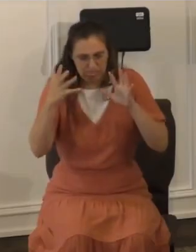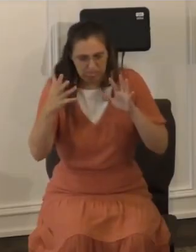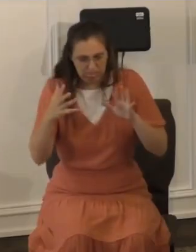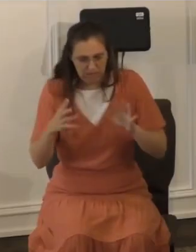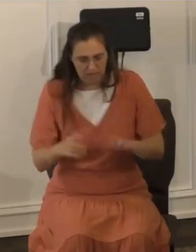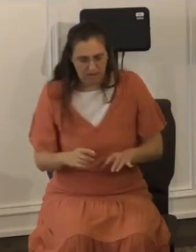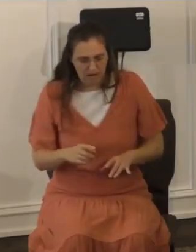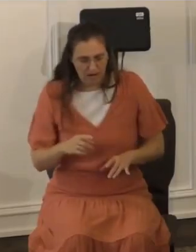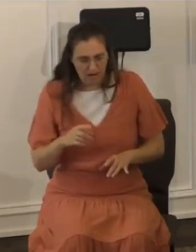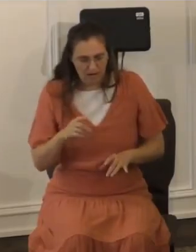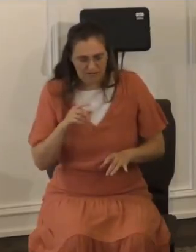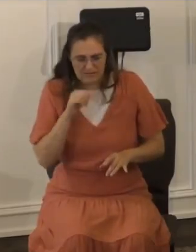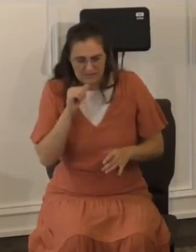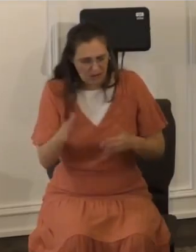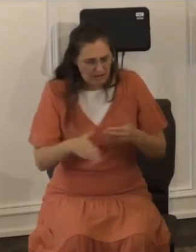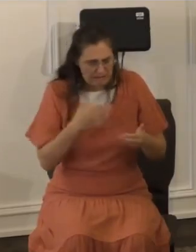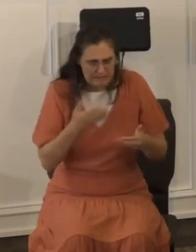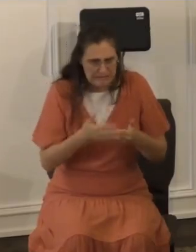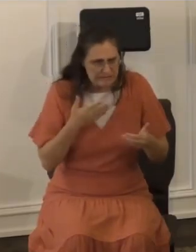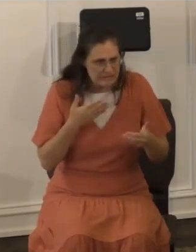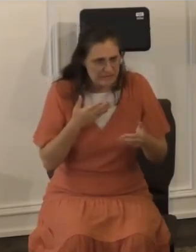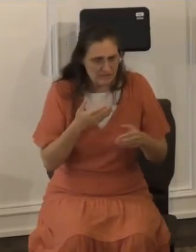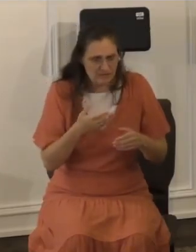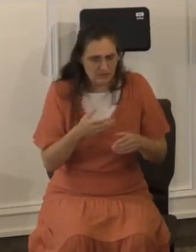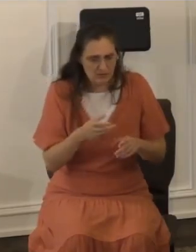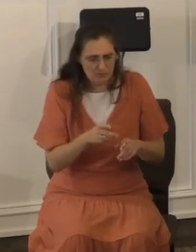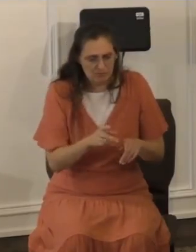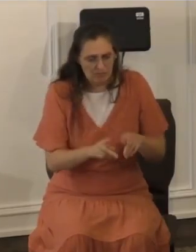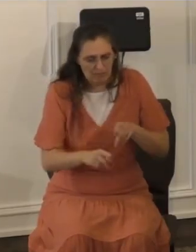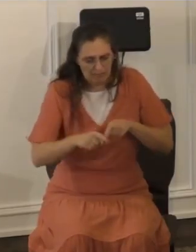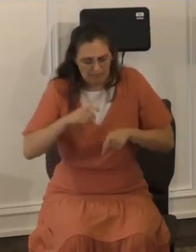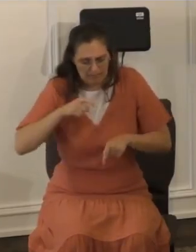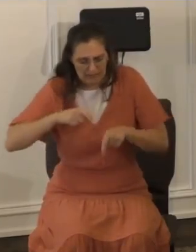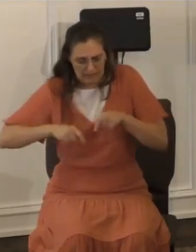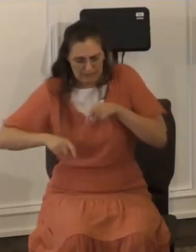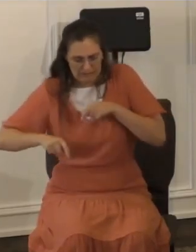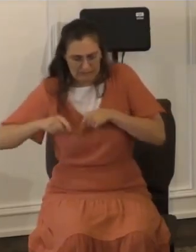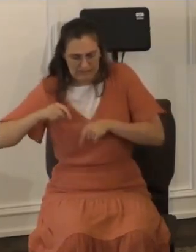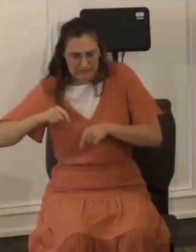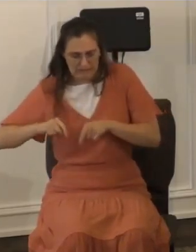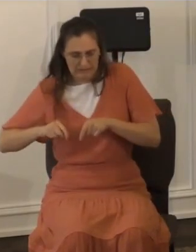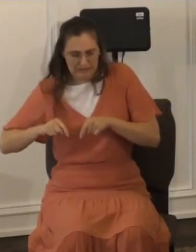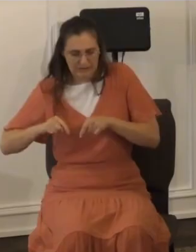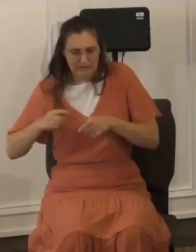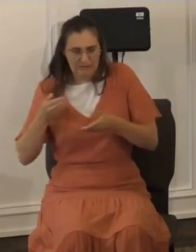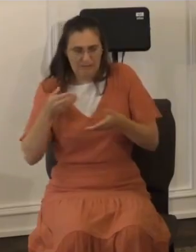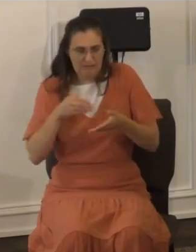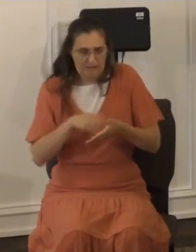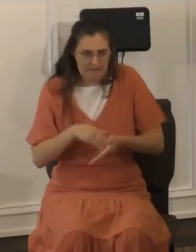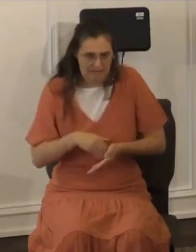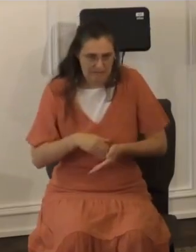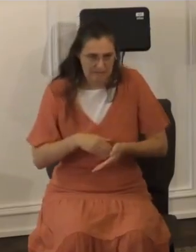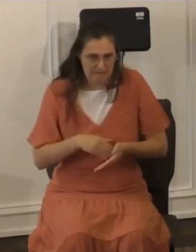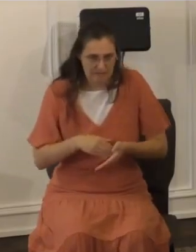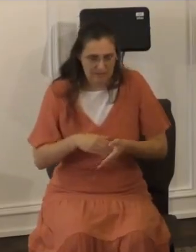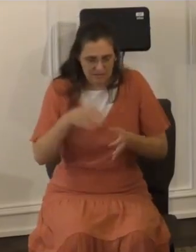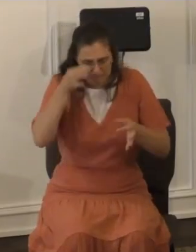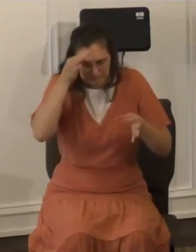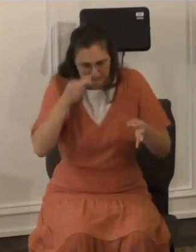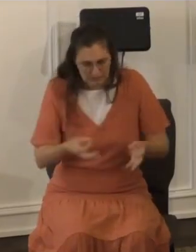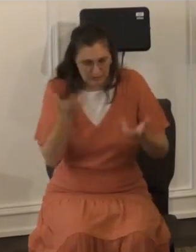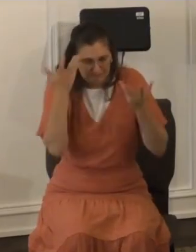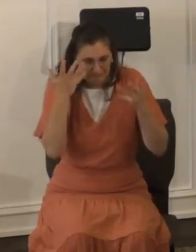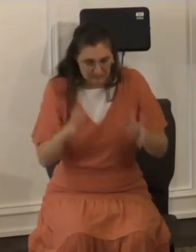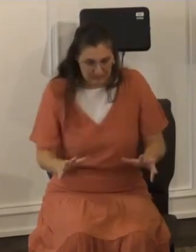not always as easy to undo decisions once they've been made, right? God gives